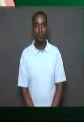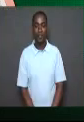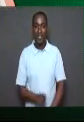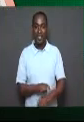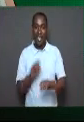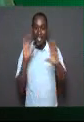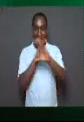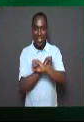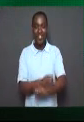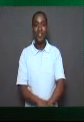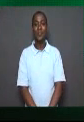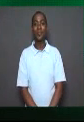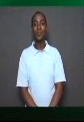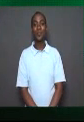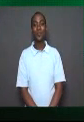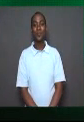Time's up.